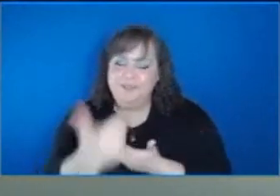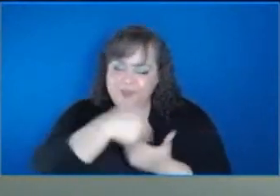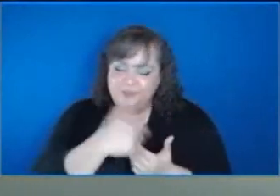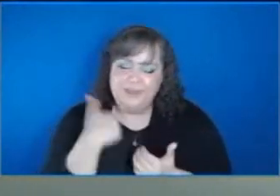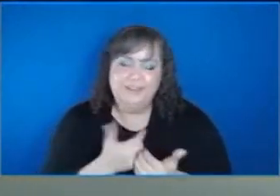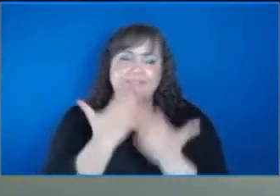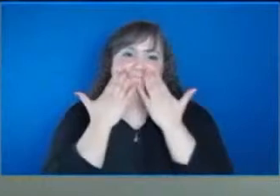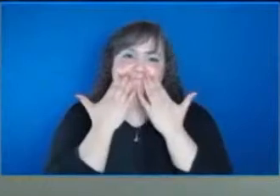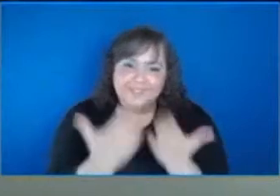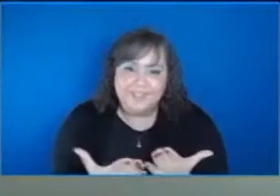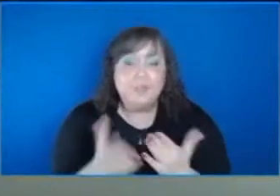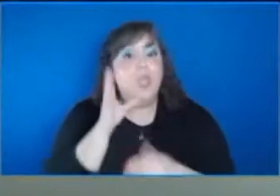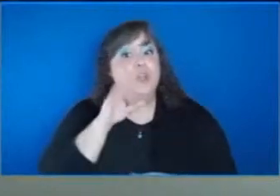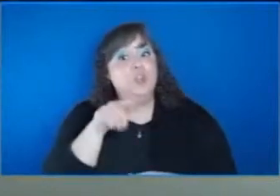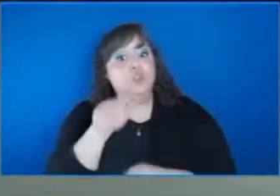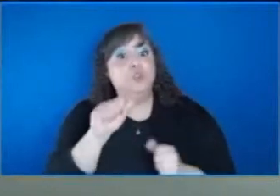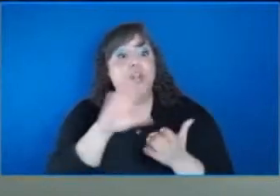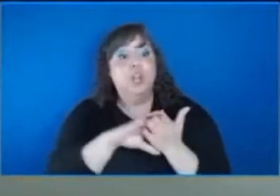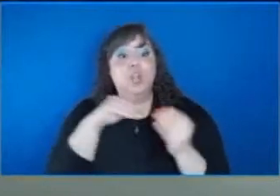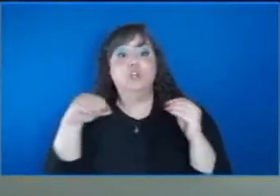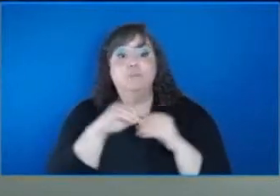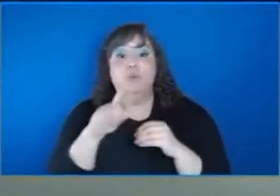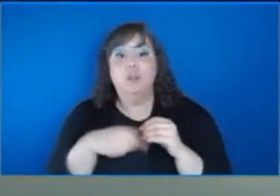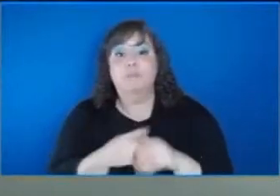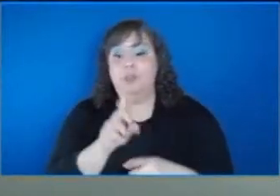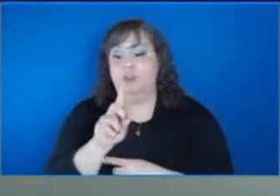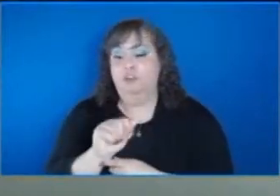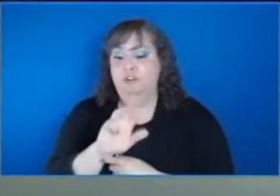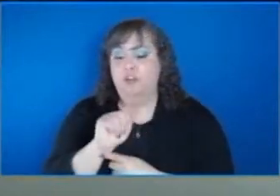that you can learn more about DART by visiting